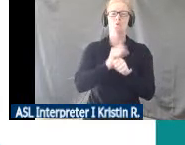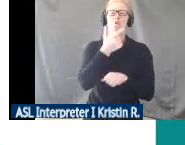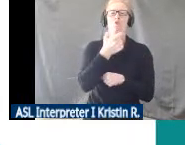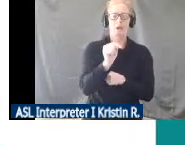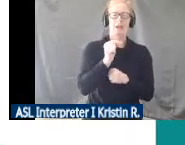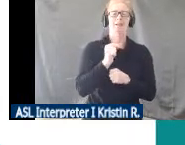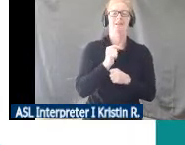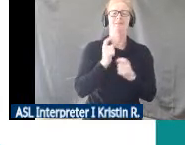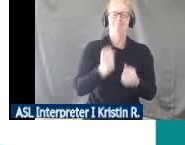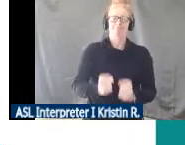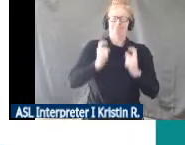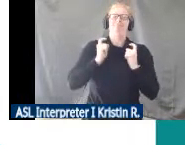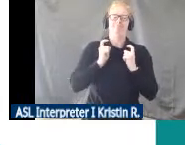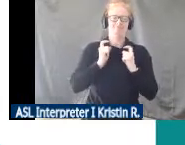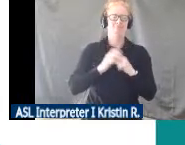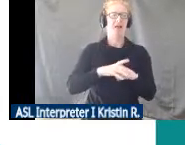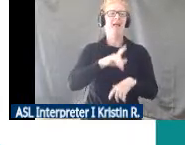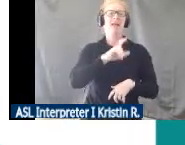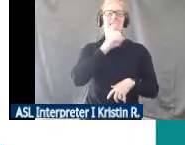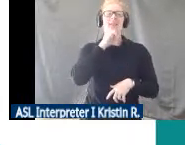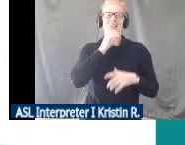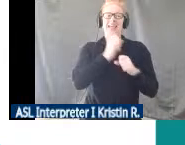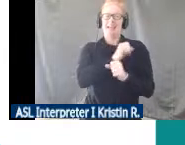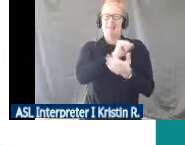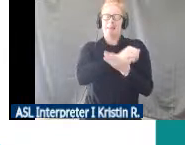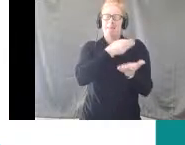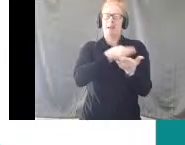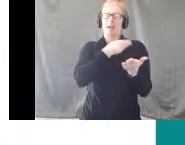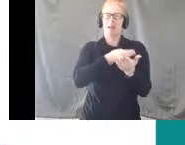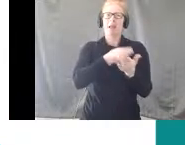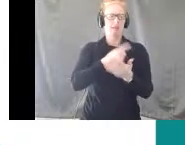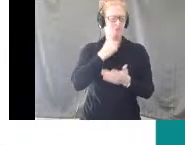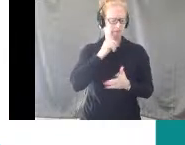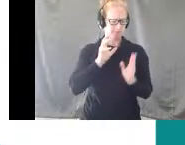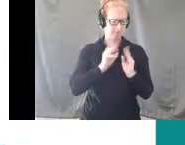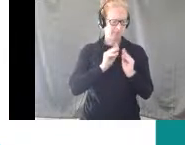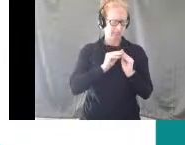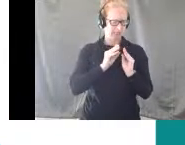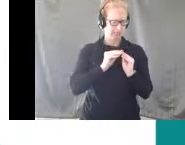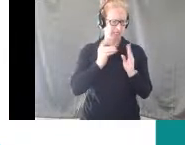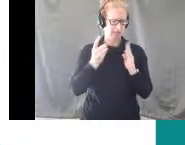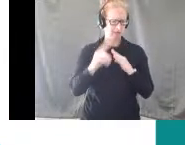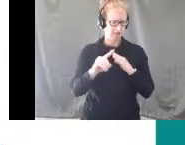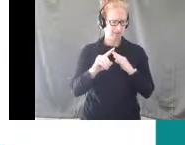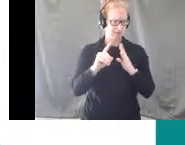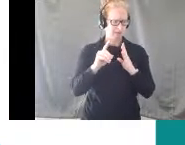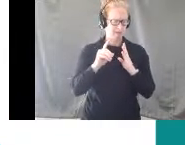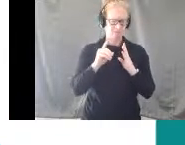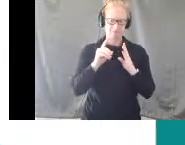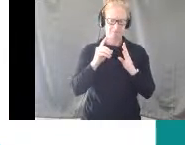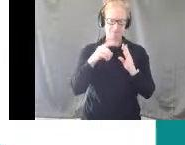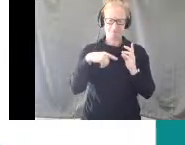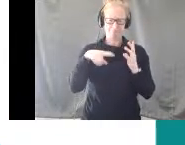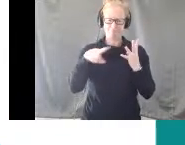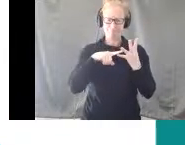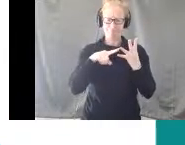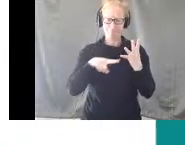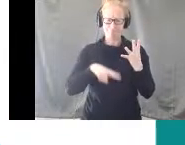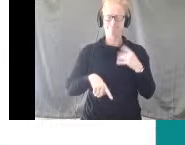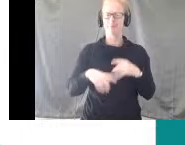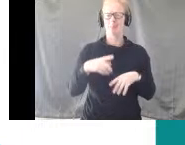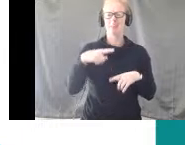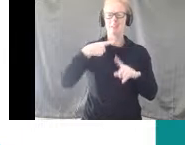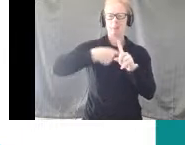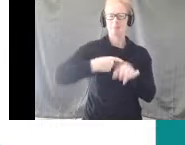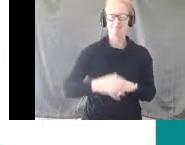it executed. I think we'll be having a kickoff meeting where we'll support the city on that later this month. So